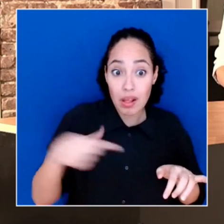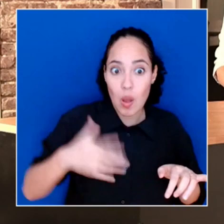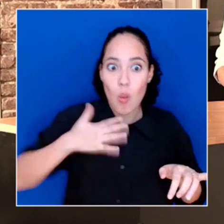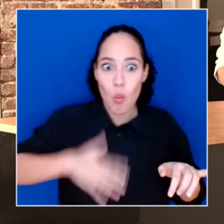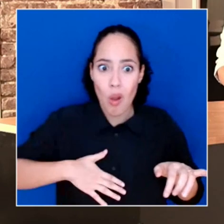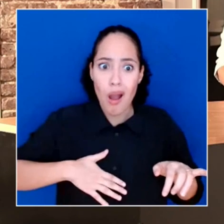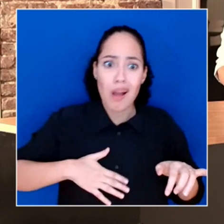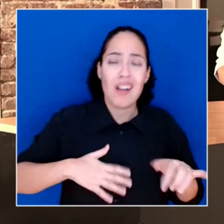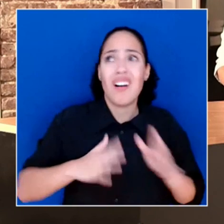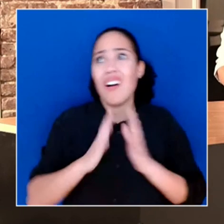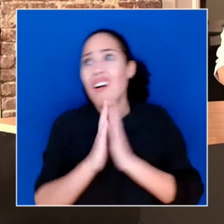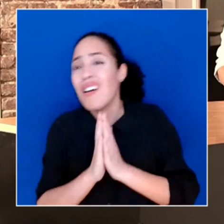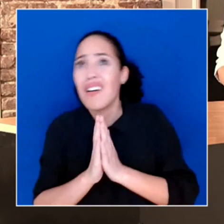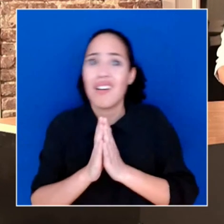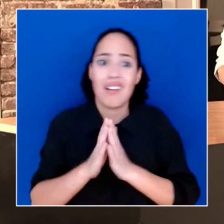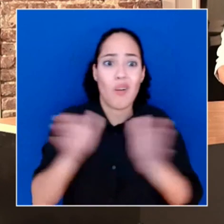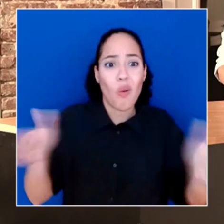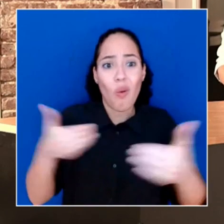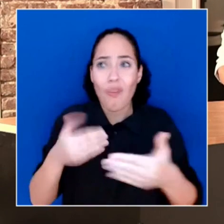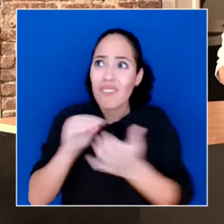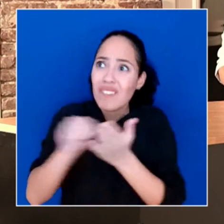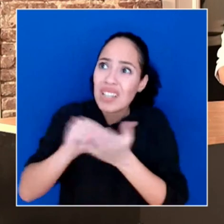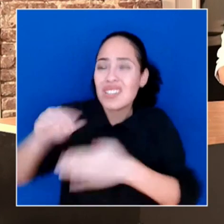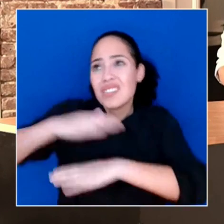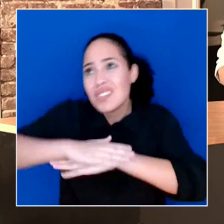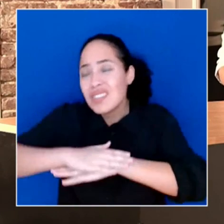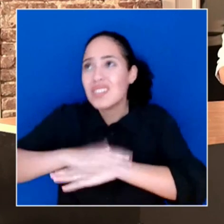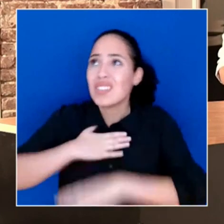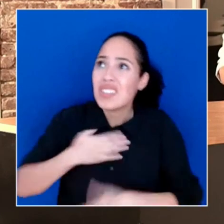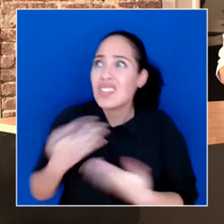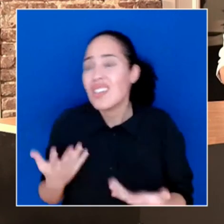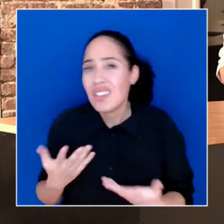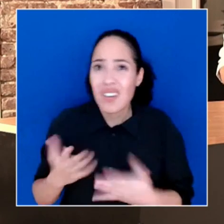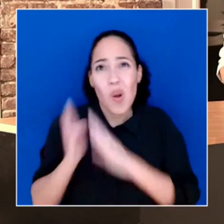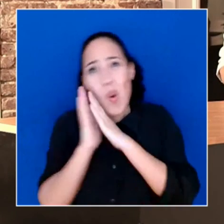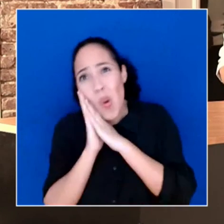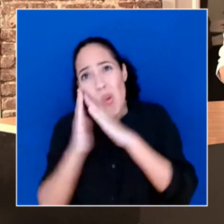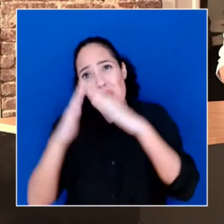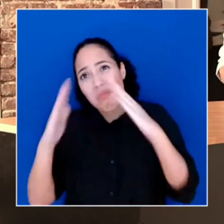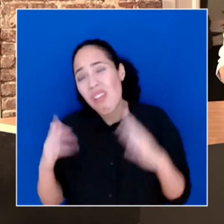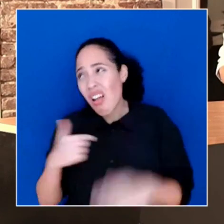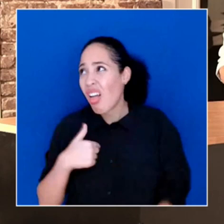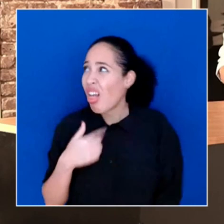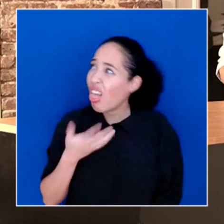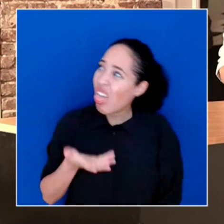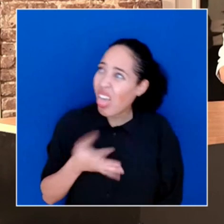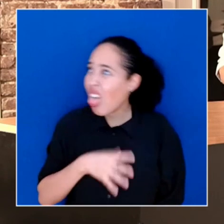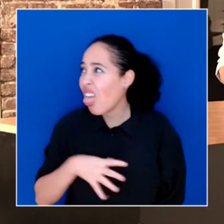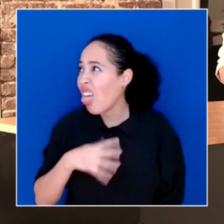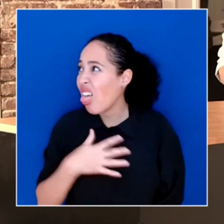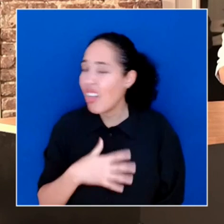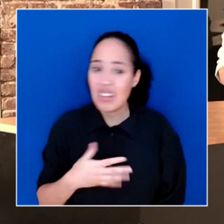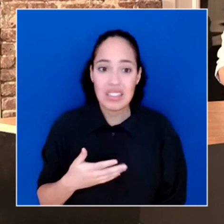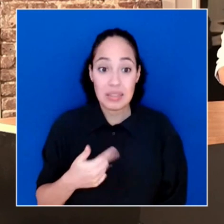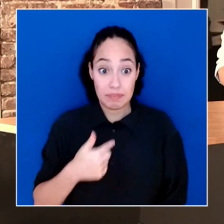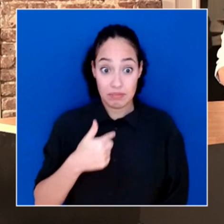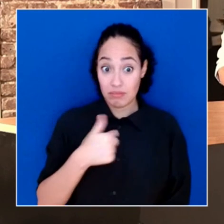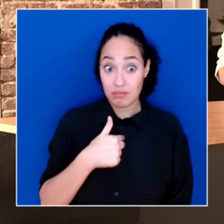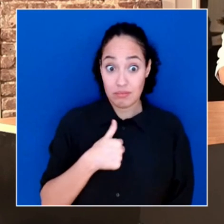better. At this point, actually, the biggest issue I have is my living environment, because some of